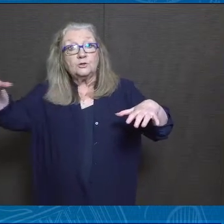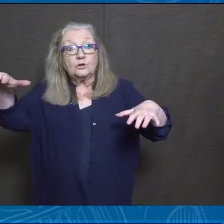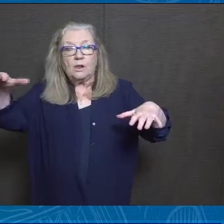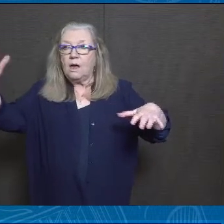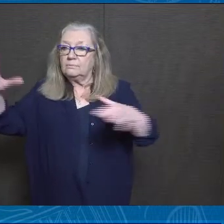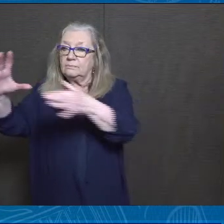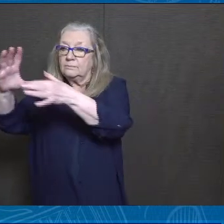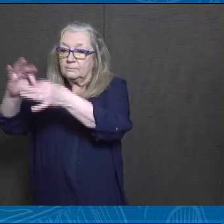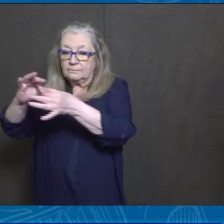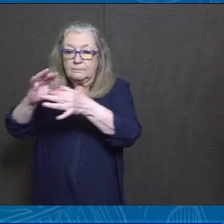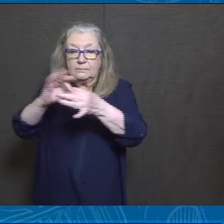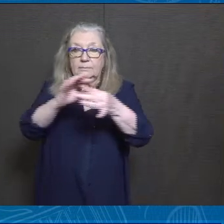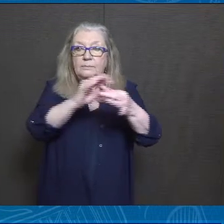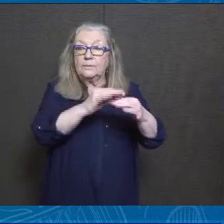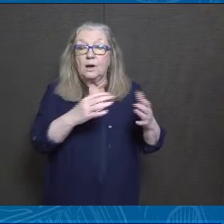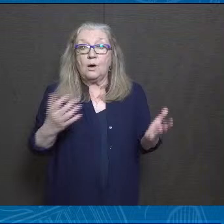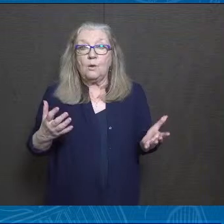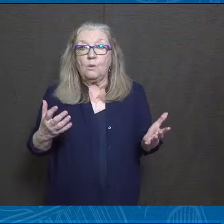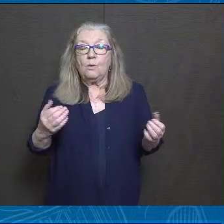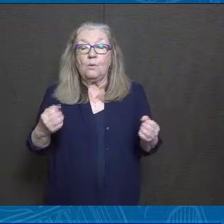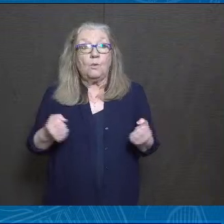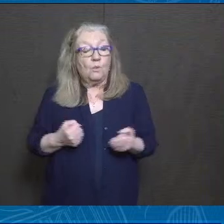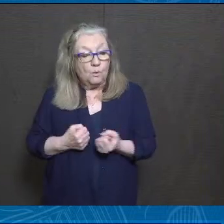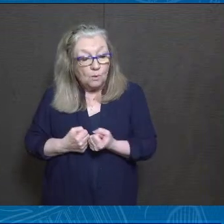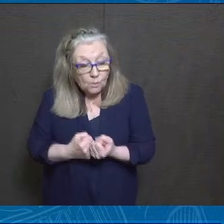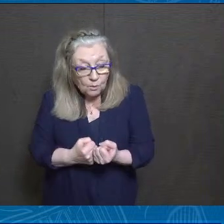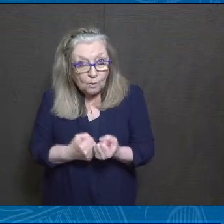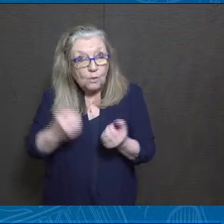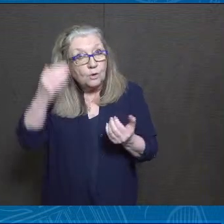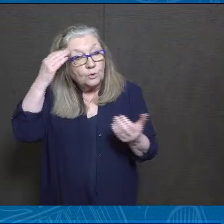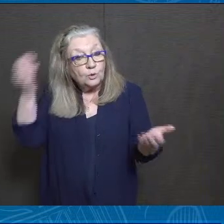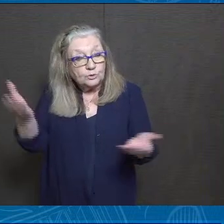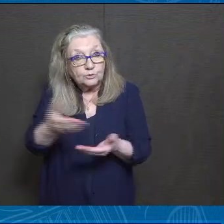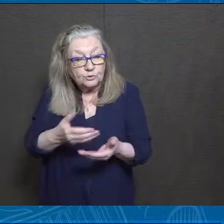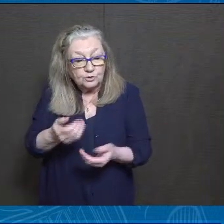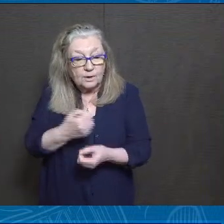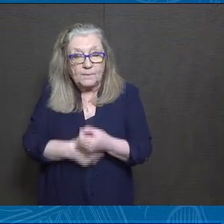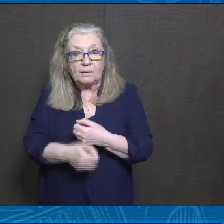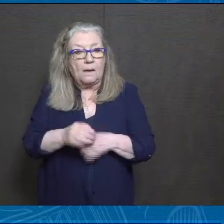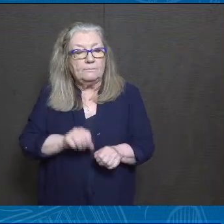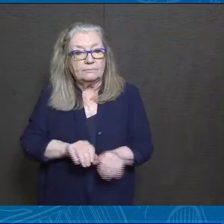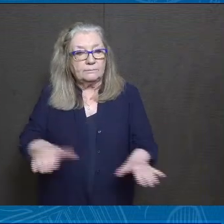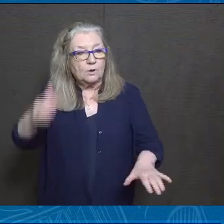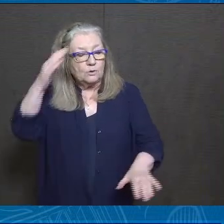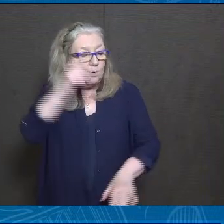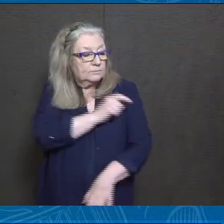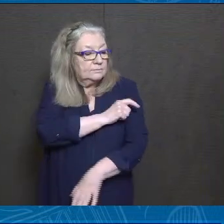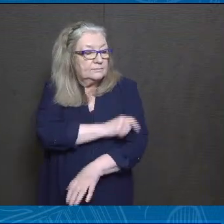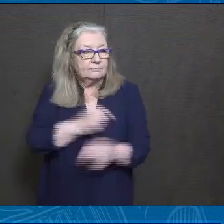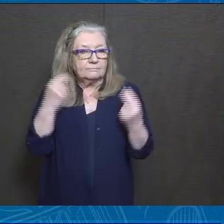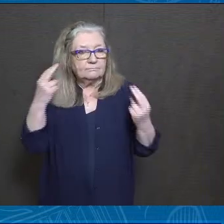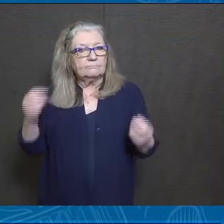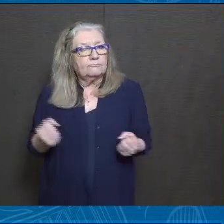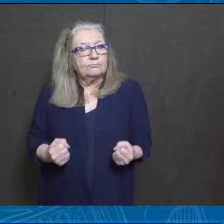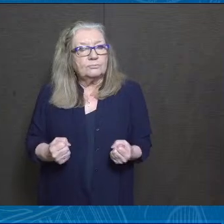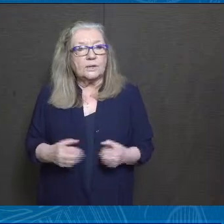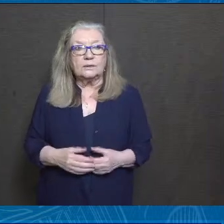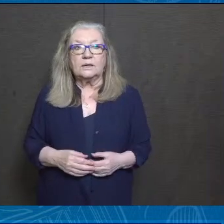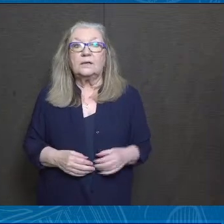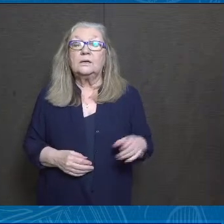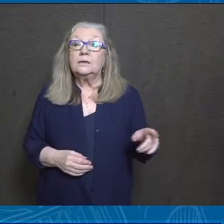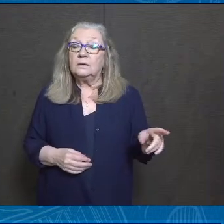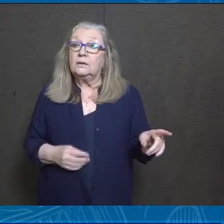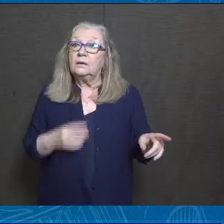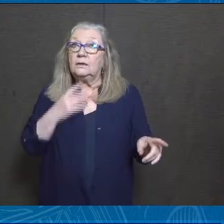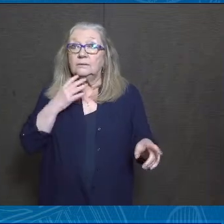enhance disaster resilience? Over to you. Thank you very much. Good afternoon to everyone.